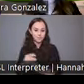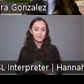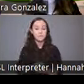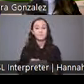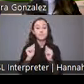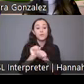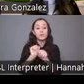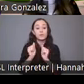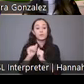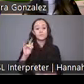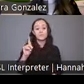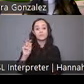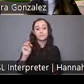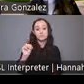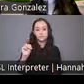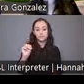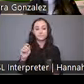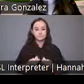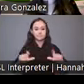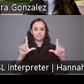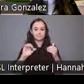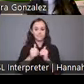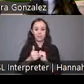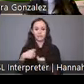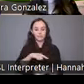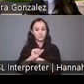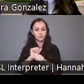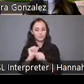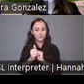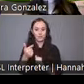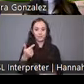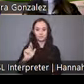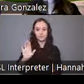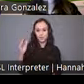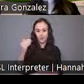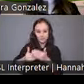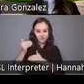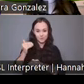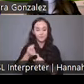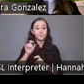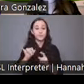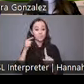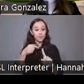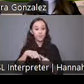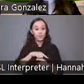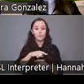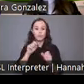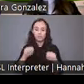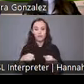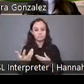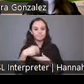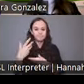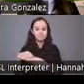frames how FMIA works with Grand Ronde's heritage. It's from this starting point that we begin to integrate other knowledge